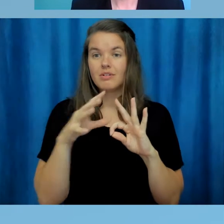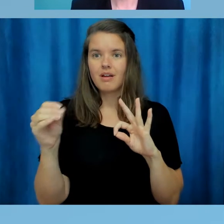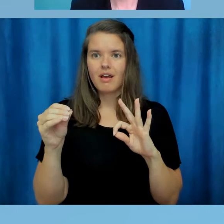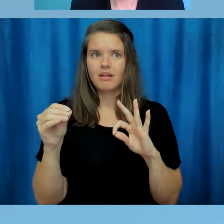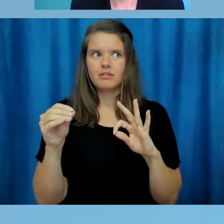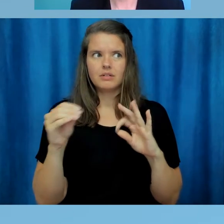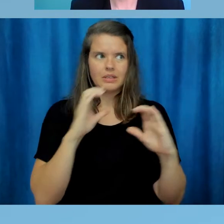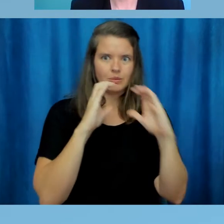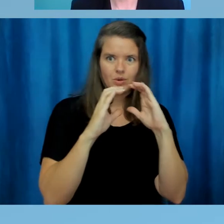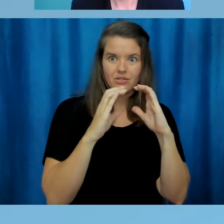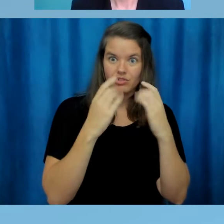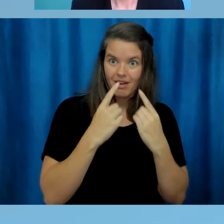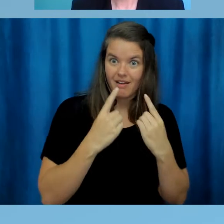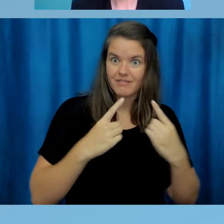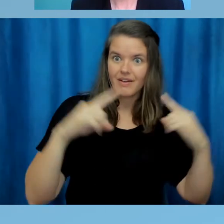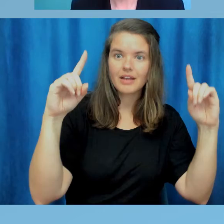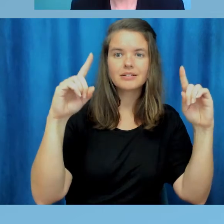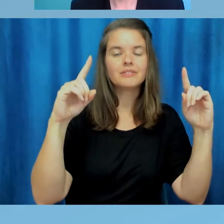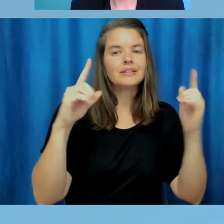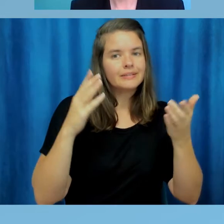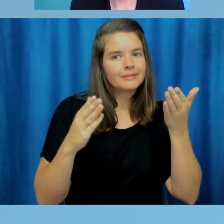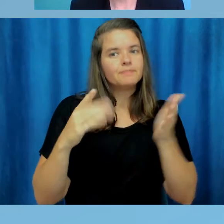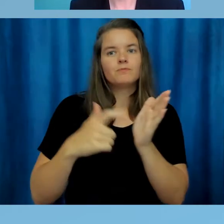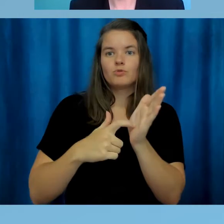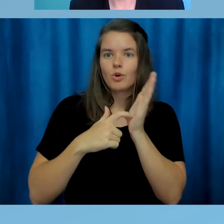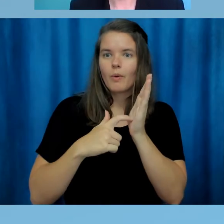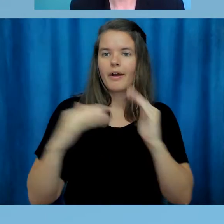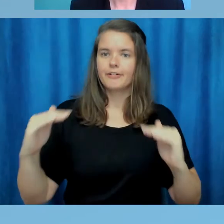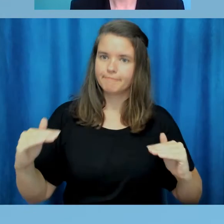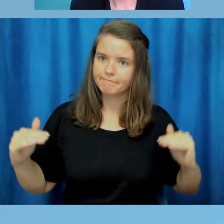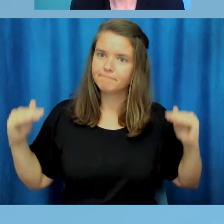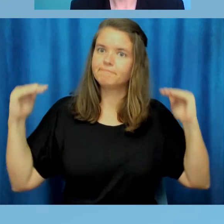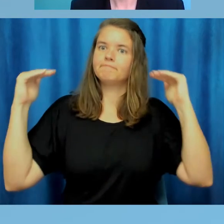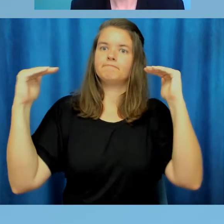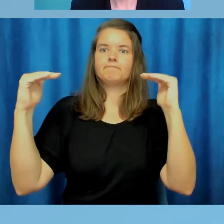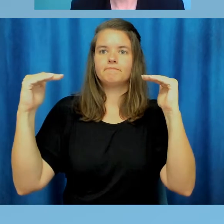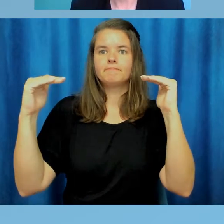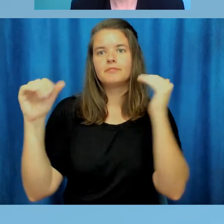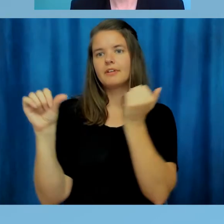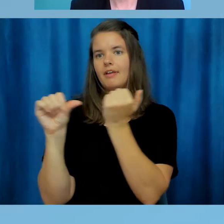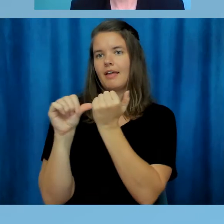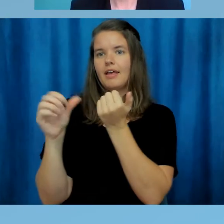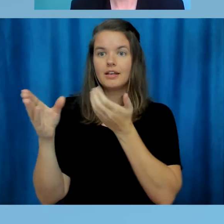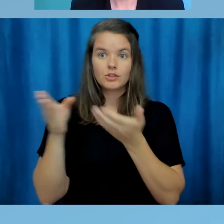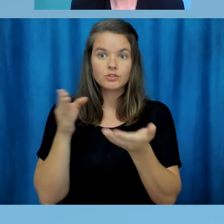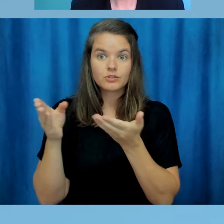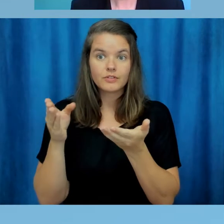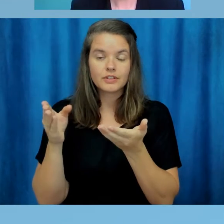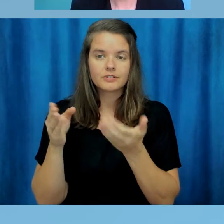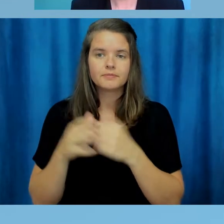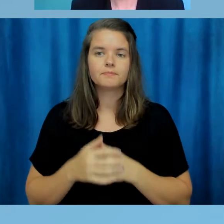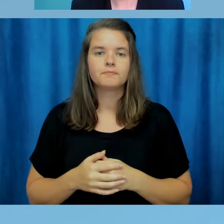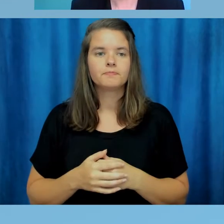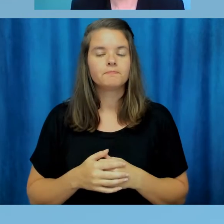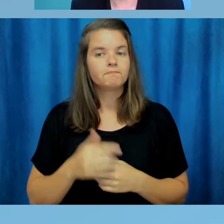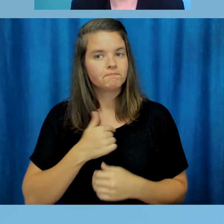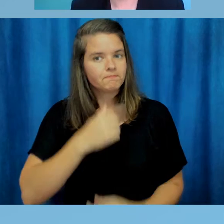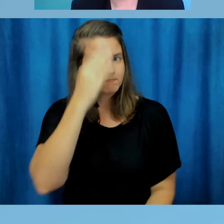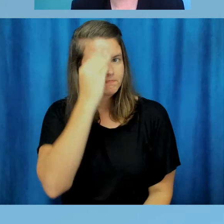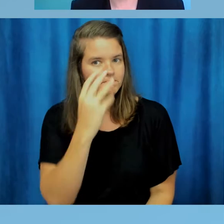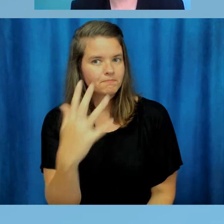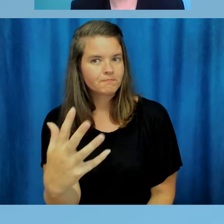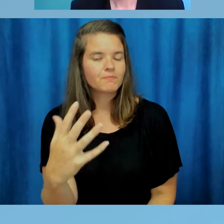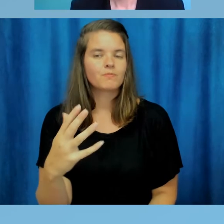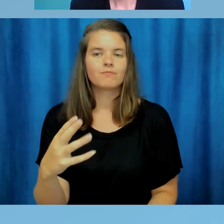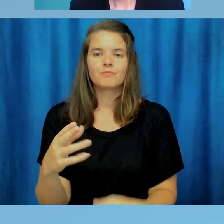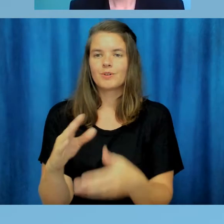and effective communication may require the higher level of aid and service. And I'll tell you a